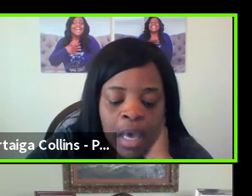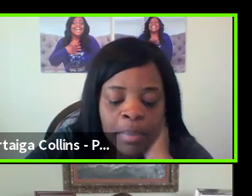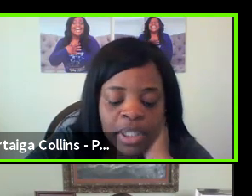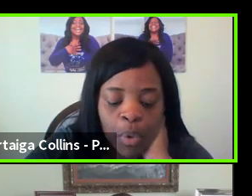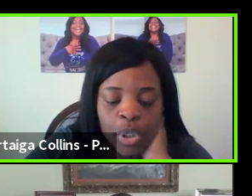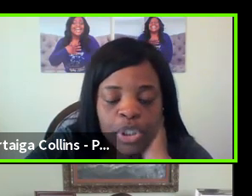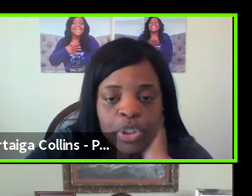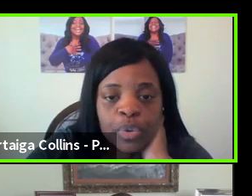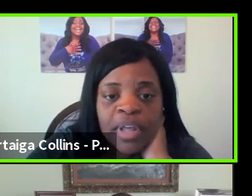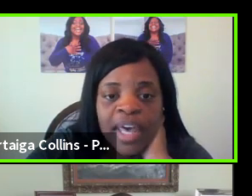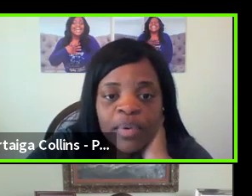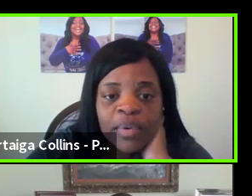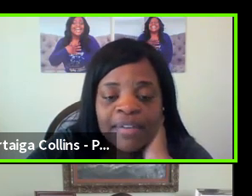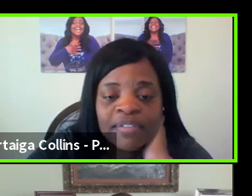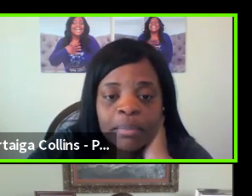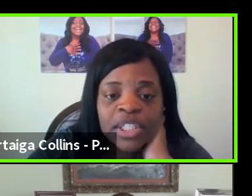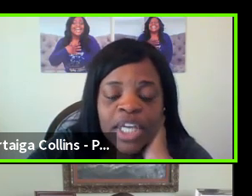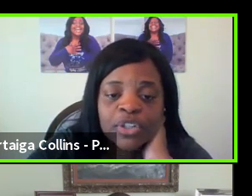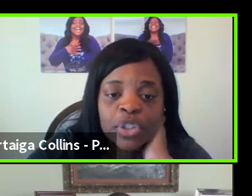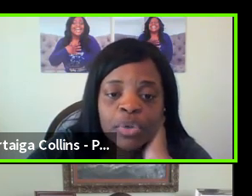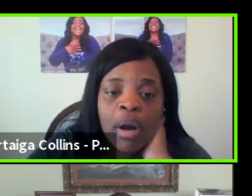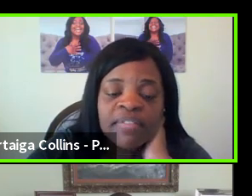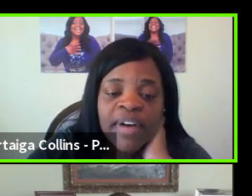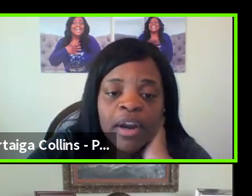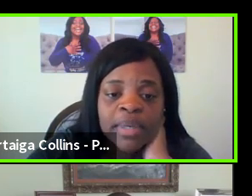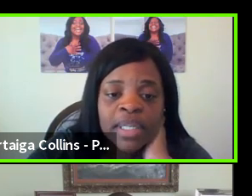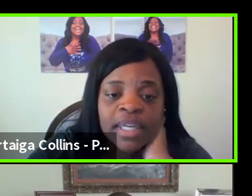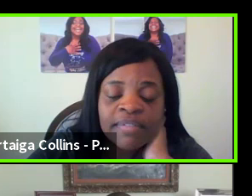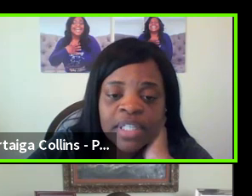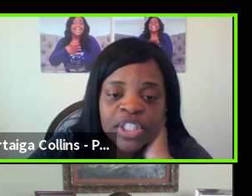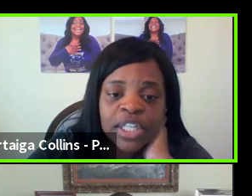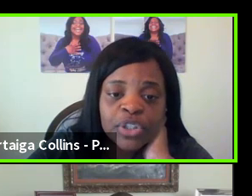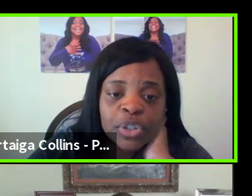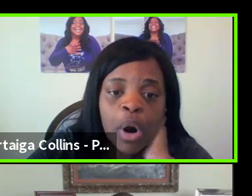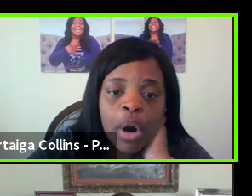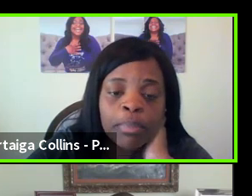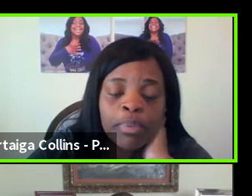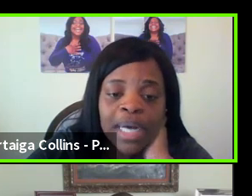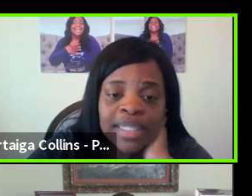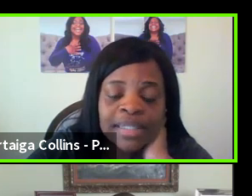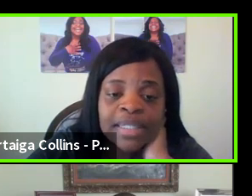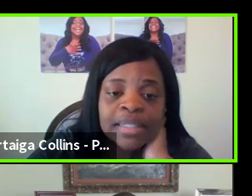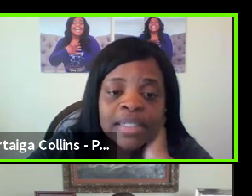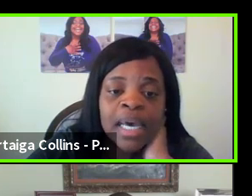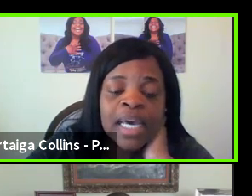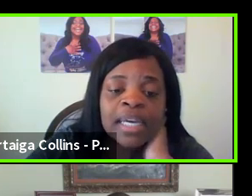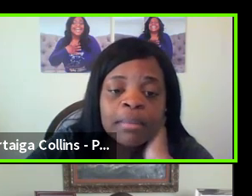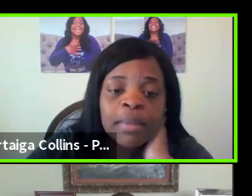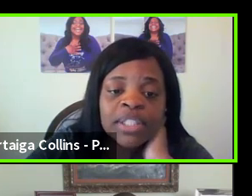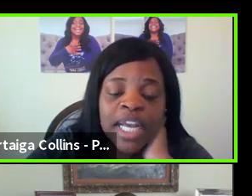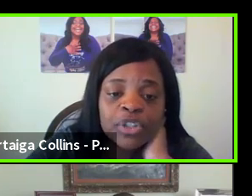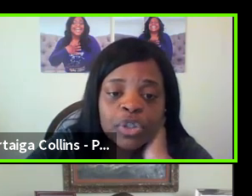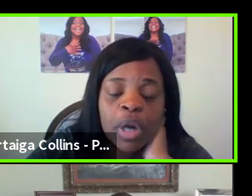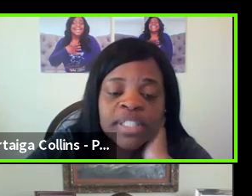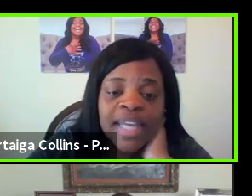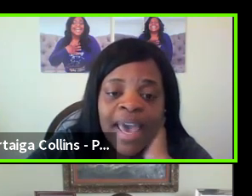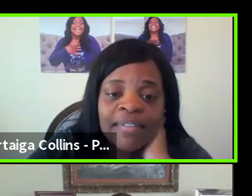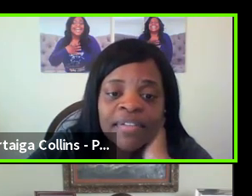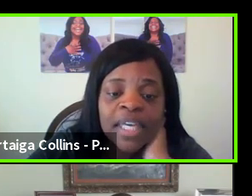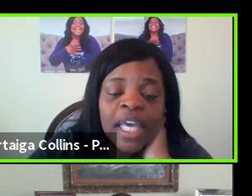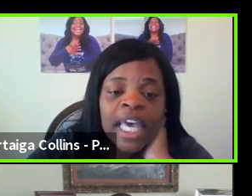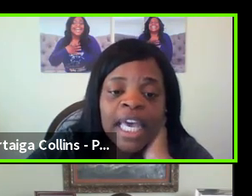safe. But in order to do that, we have to make changes to our environment and changes to our processes, changes to